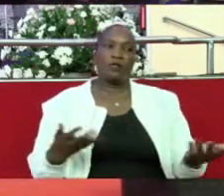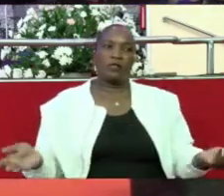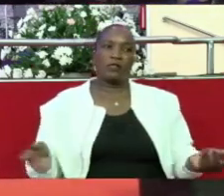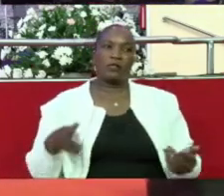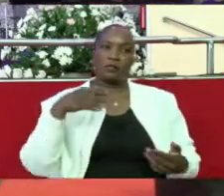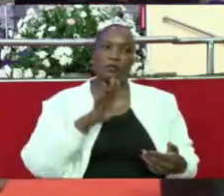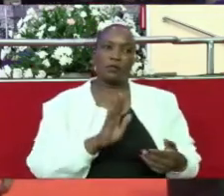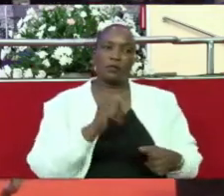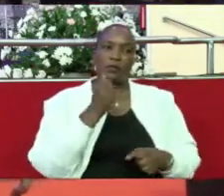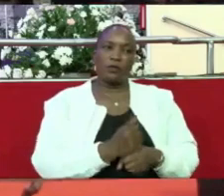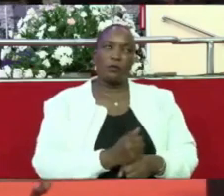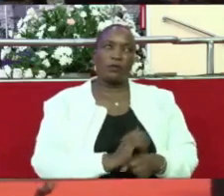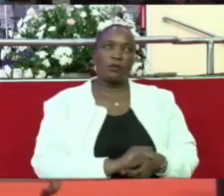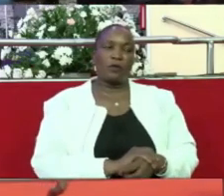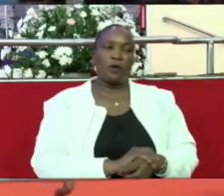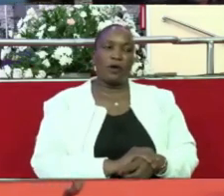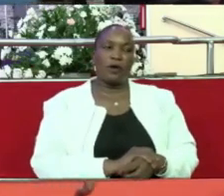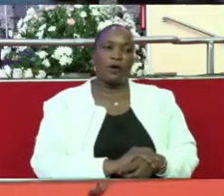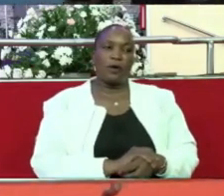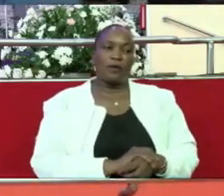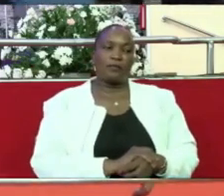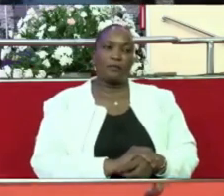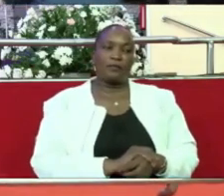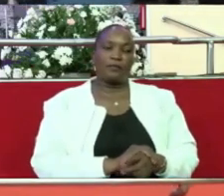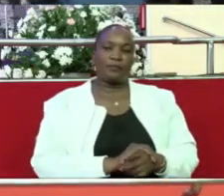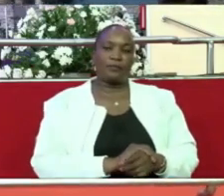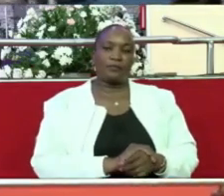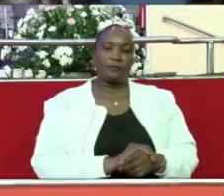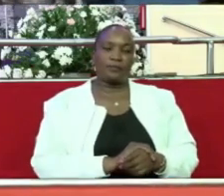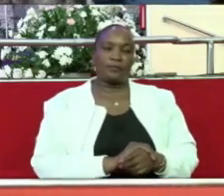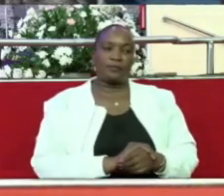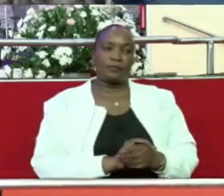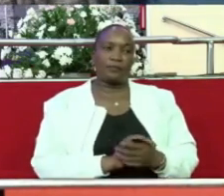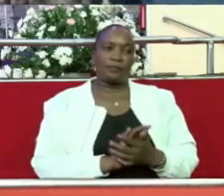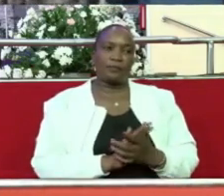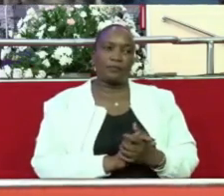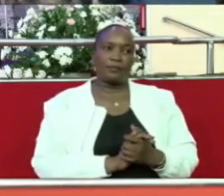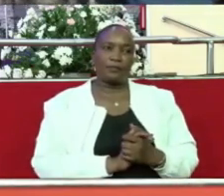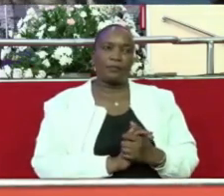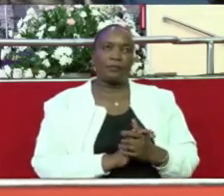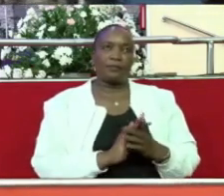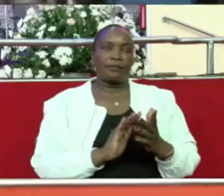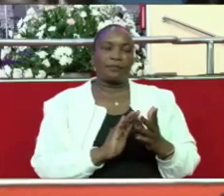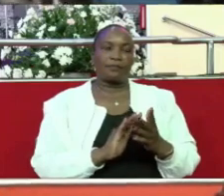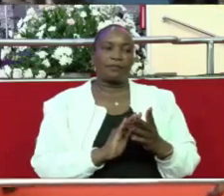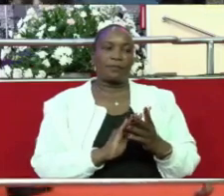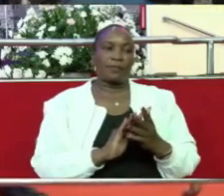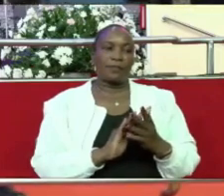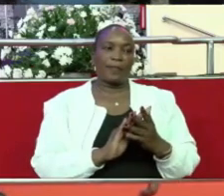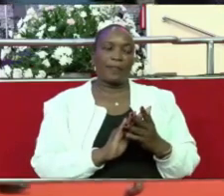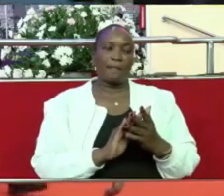not how much you labor, not how much you work, it is not the hours that you spend at